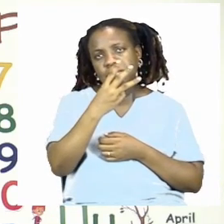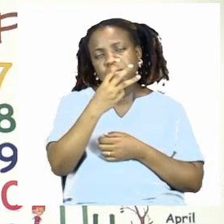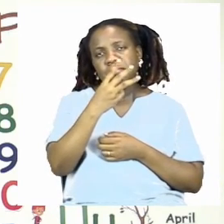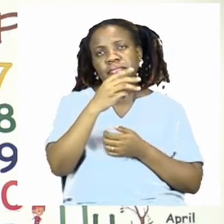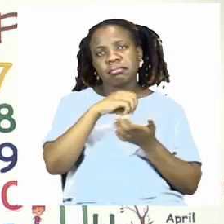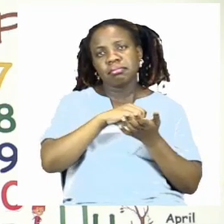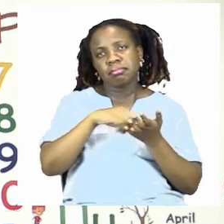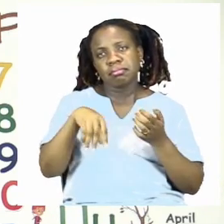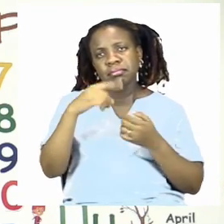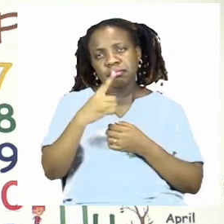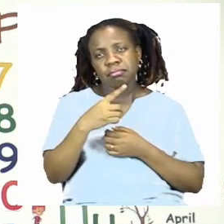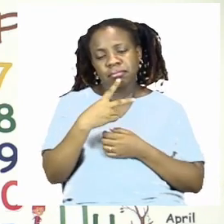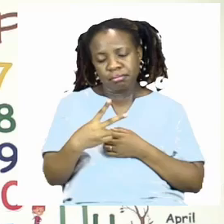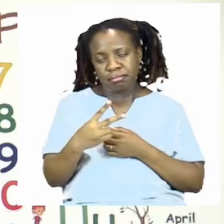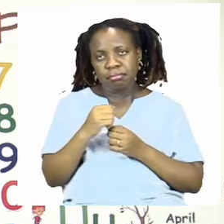is